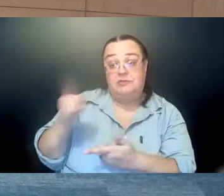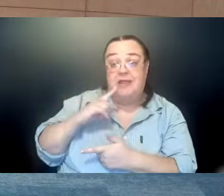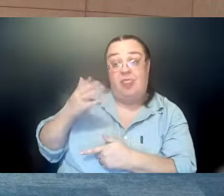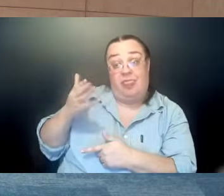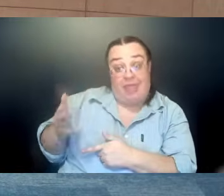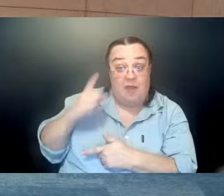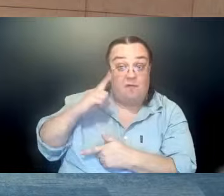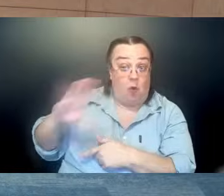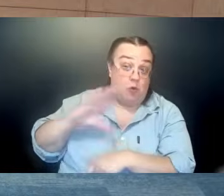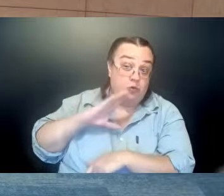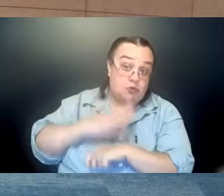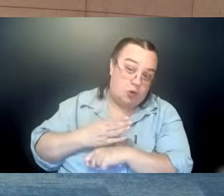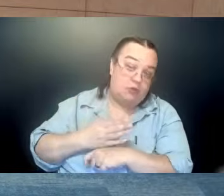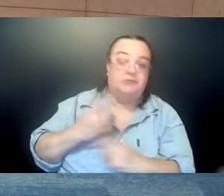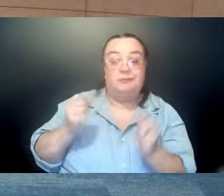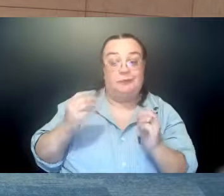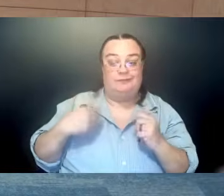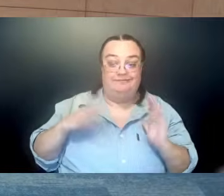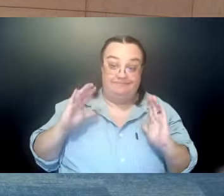daughter. I yield back.